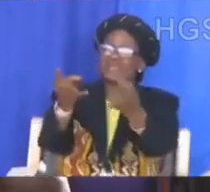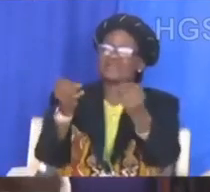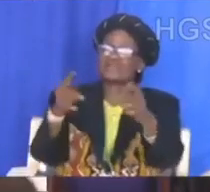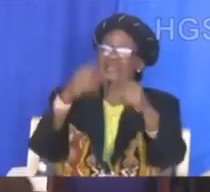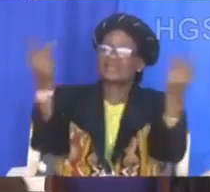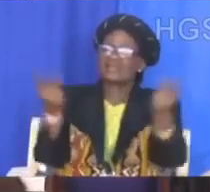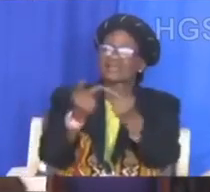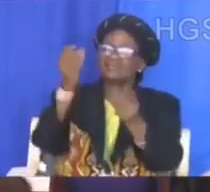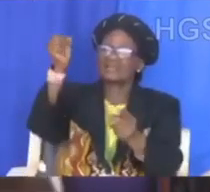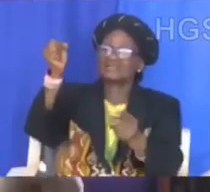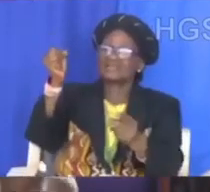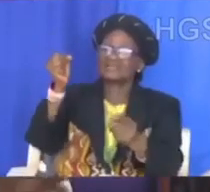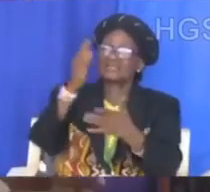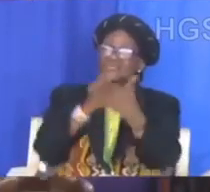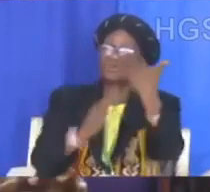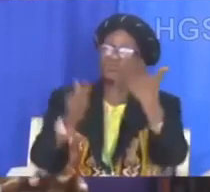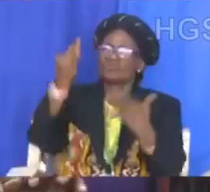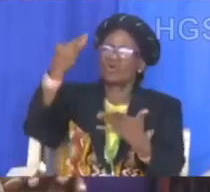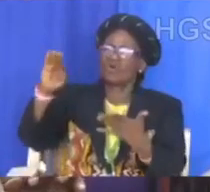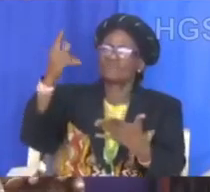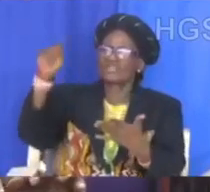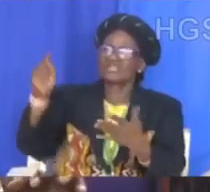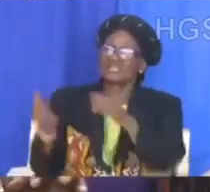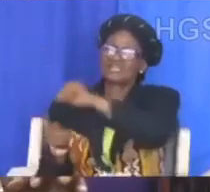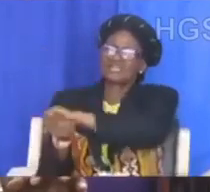Some of the changes will be peaceful.